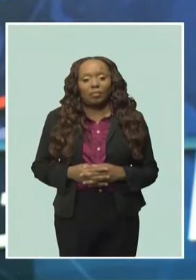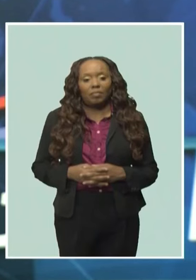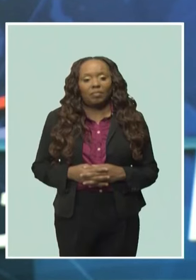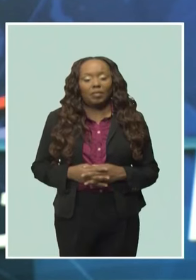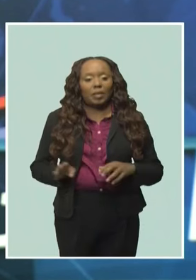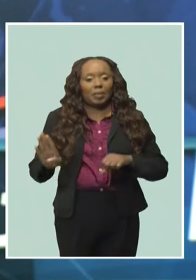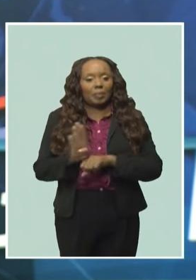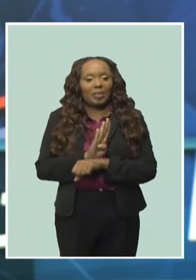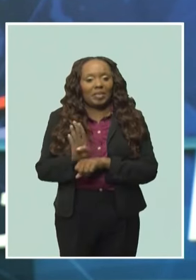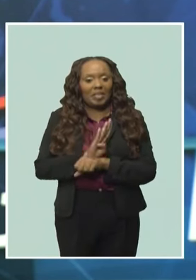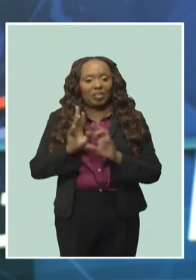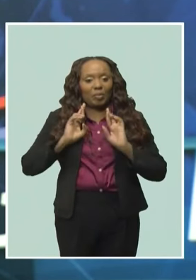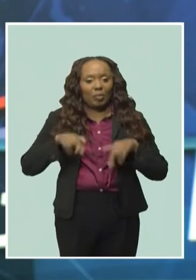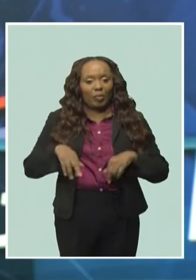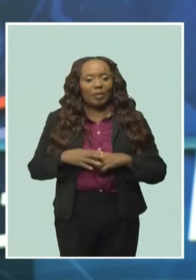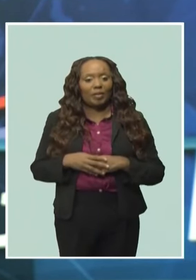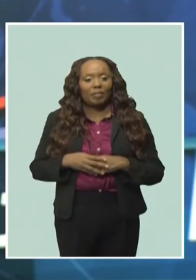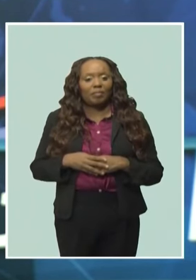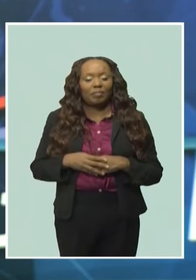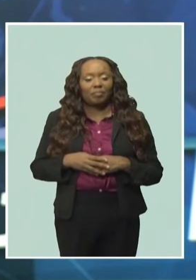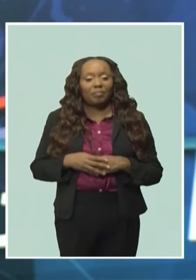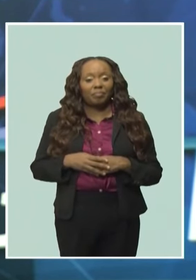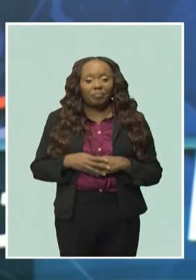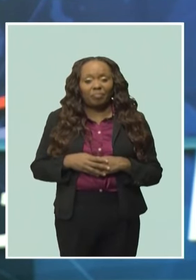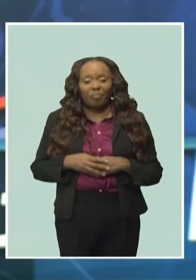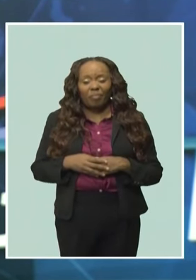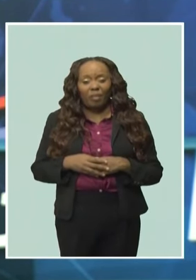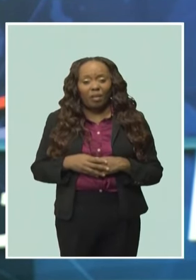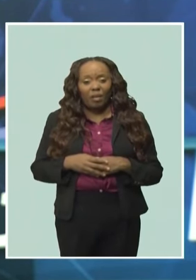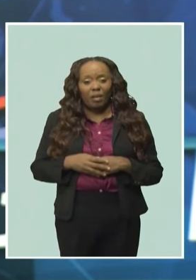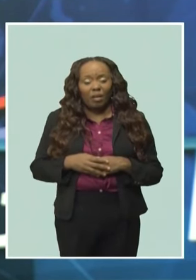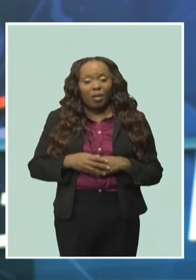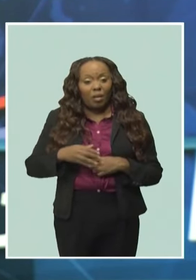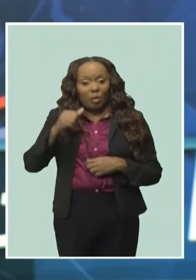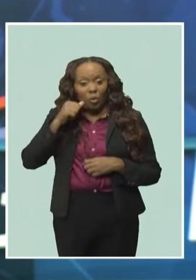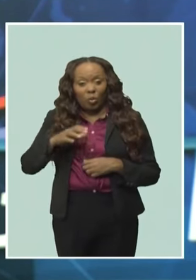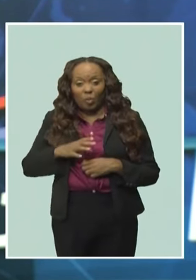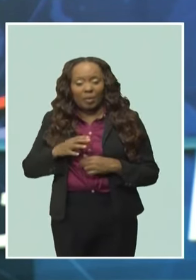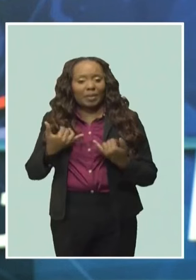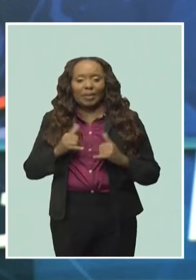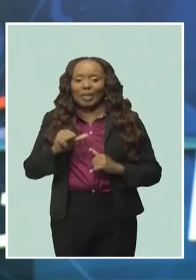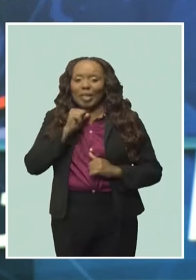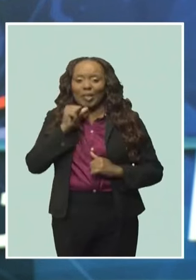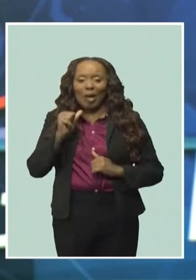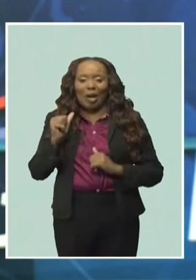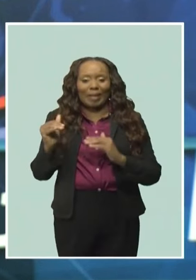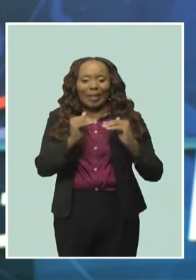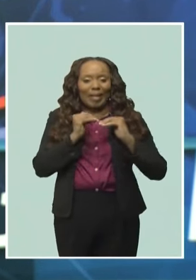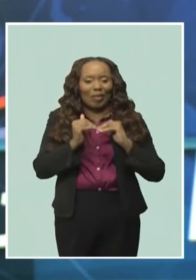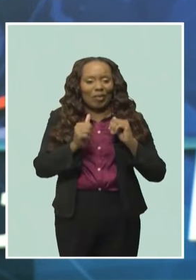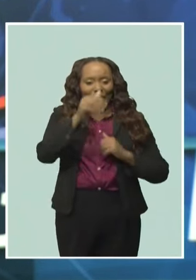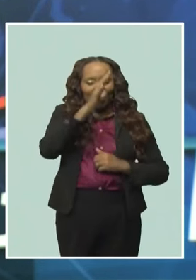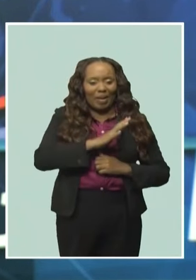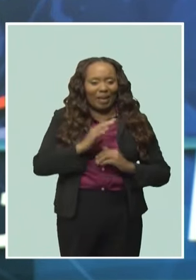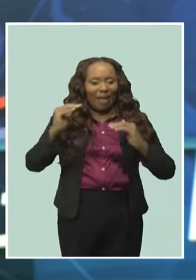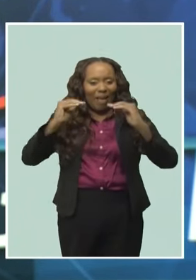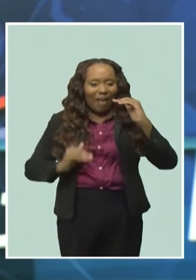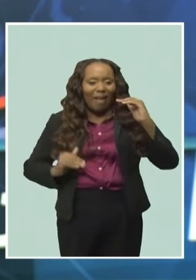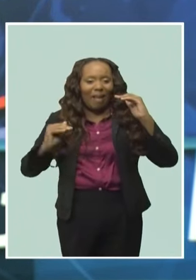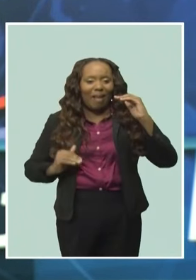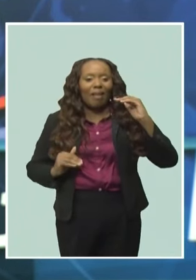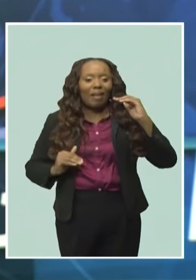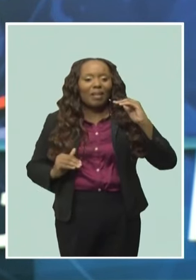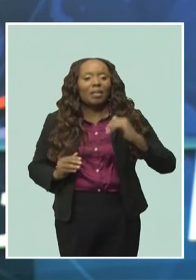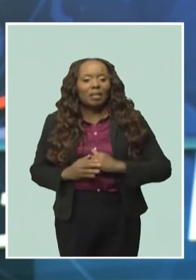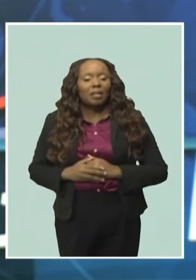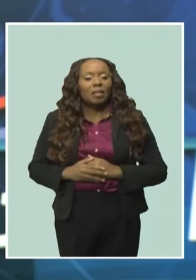In business tonight, gaps still remain in the corporate ladder for women. The observation came from Executive Director of the Barbados Chamber